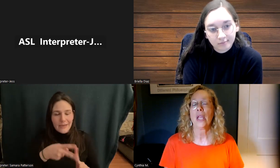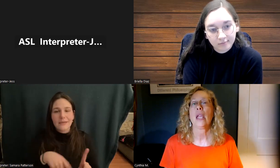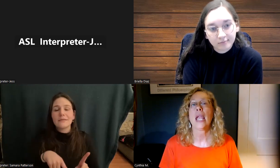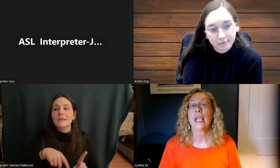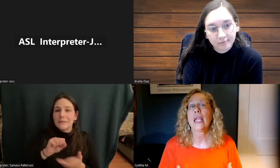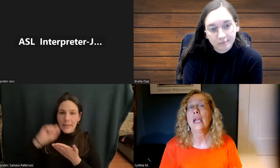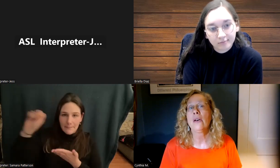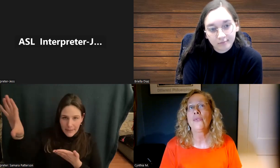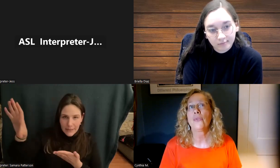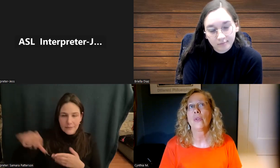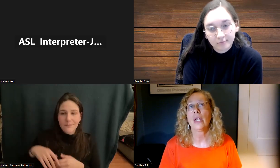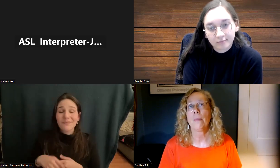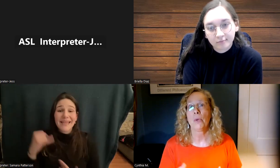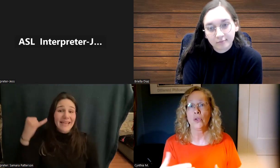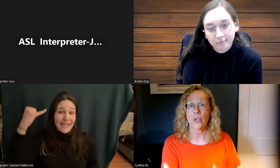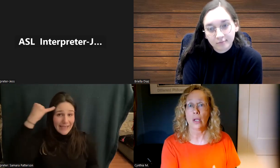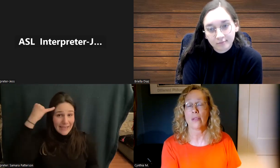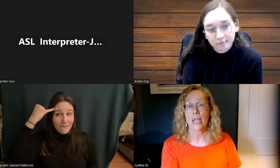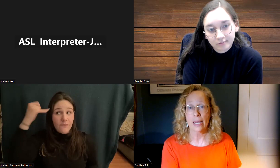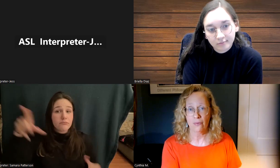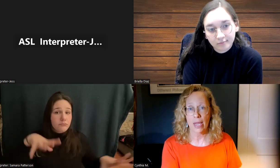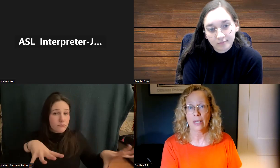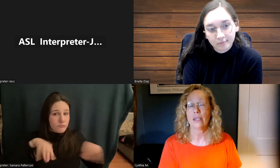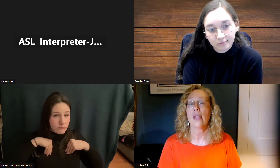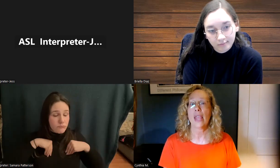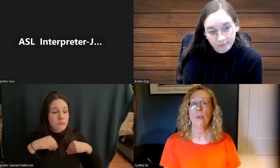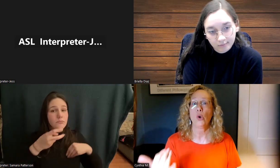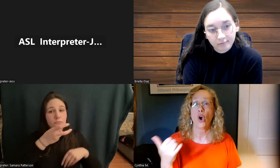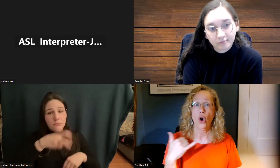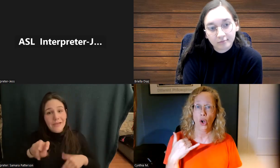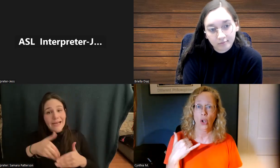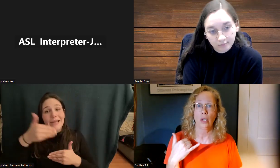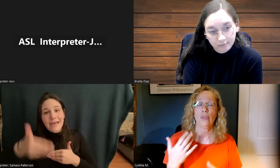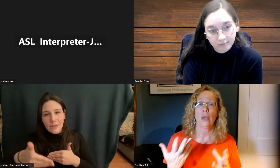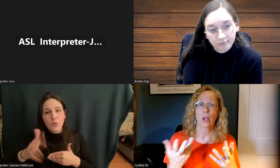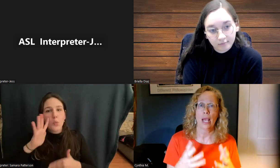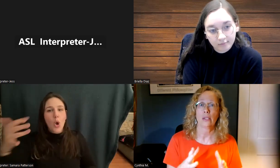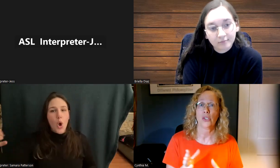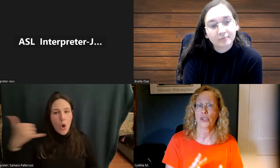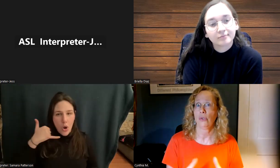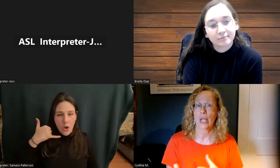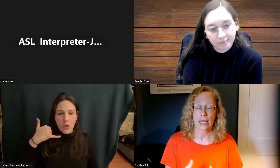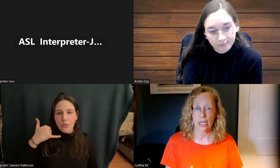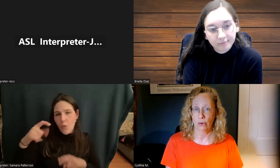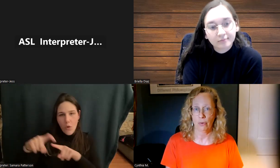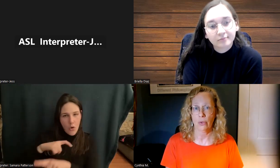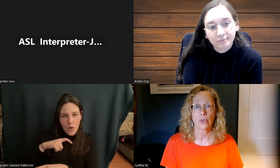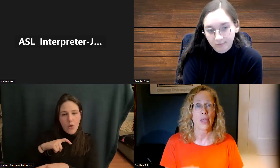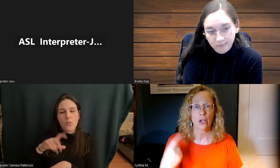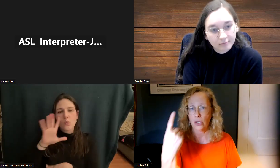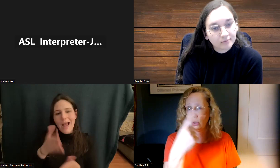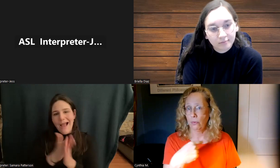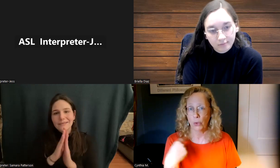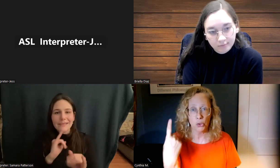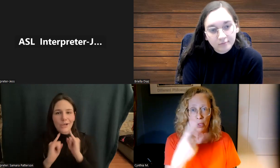submitted. And if it moves on to the next phase, then they will call and they will ask to do like an interview. So